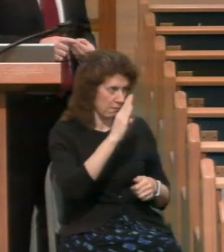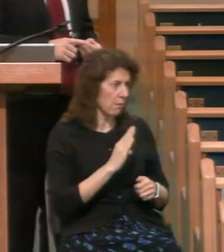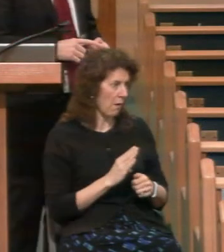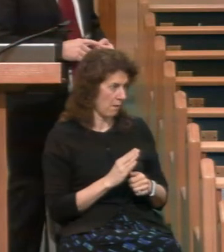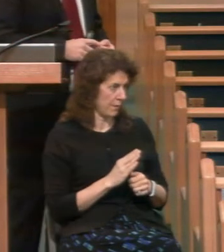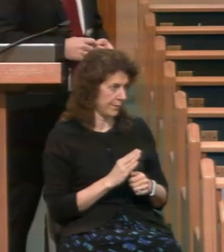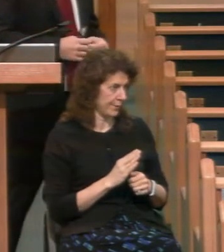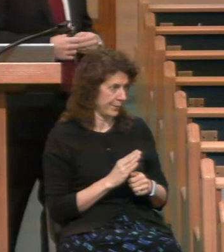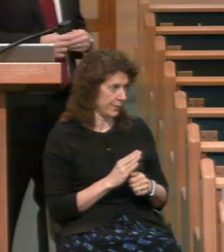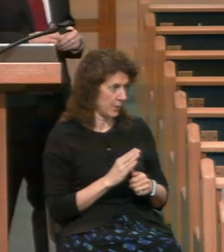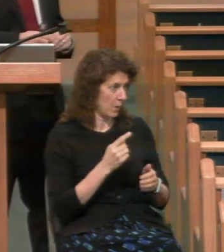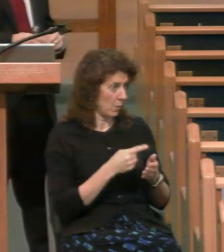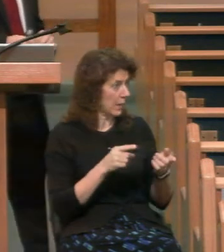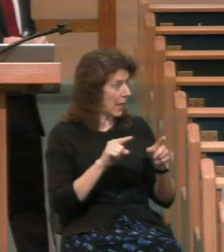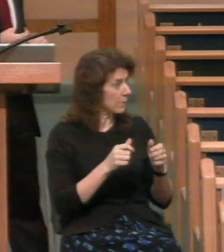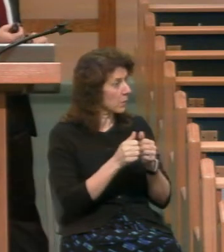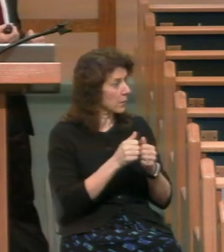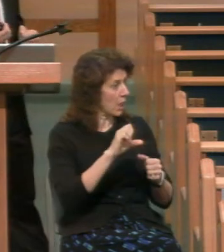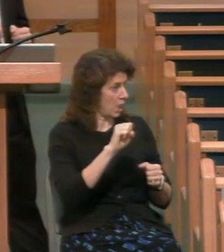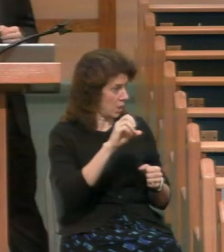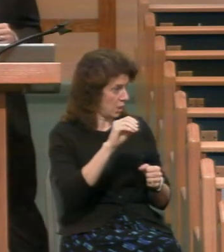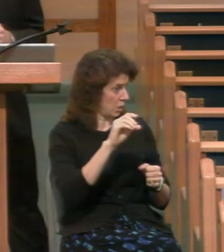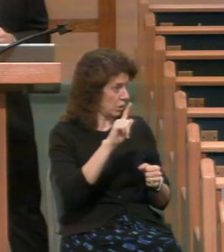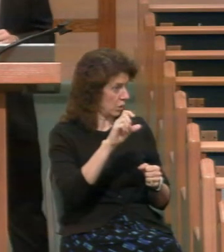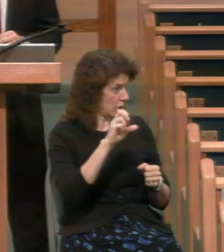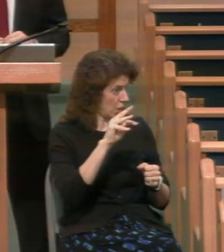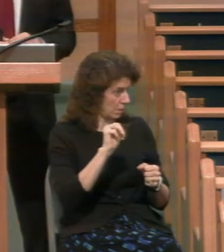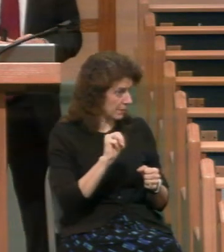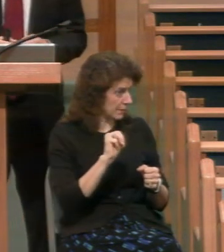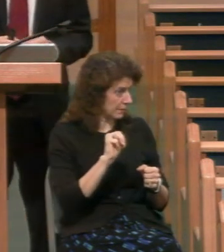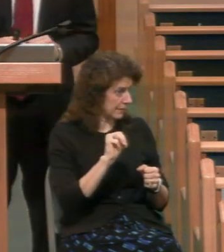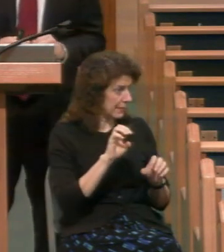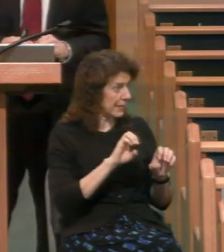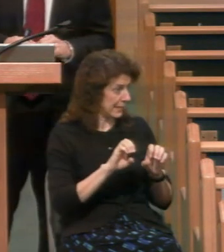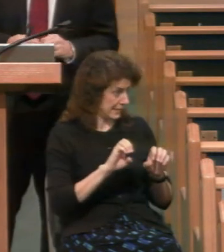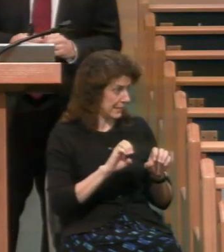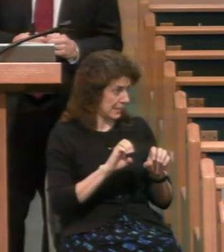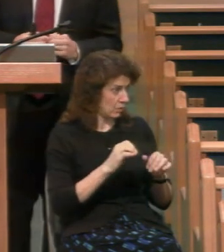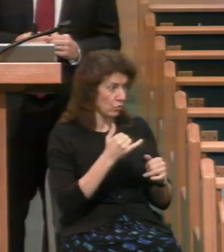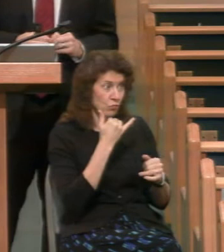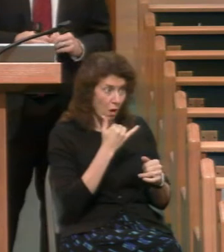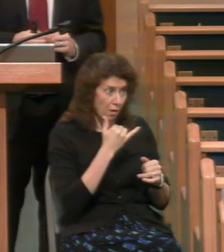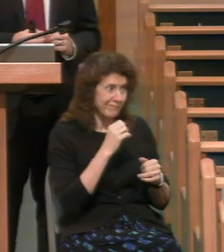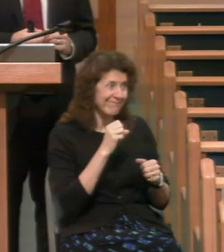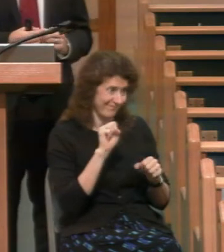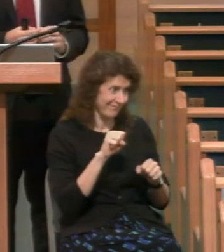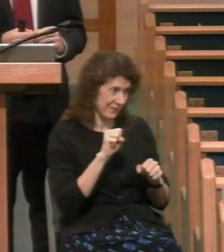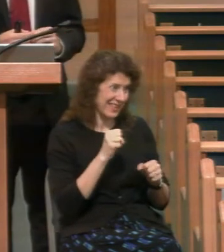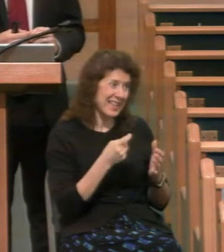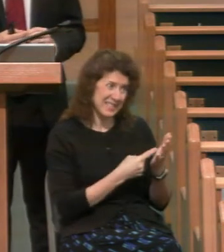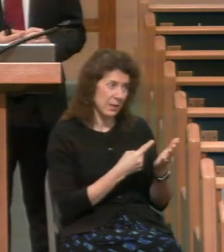Solomon mess up? Yes, he did. Yes, he did. He was a very wise man, but in some things he was not so wise.